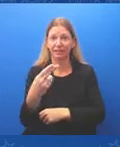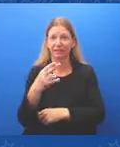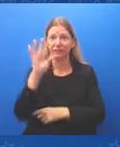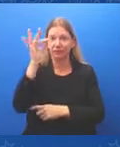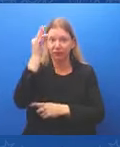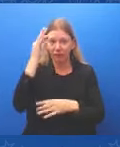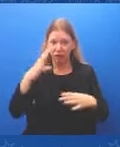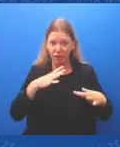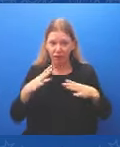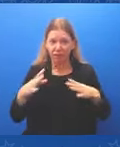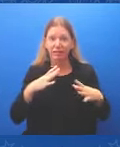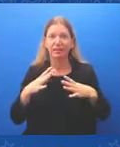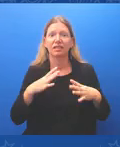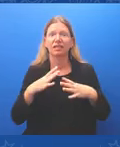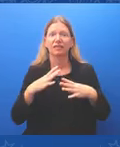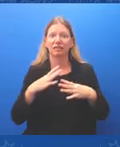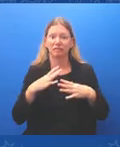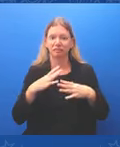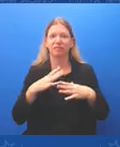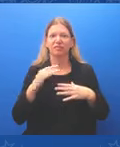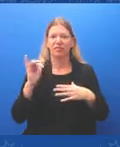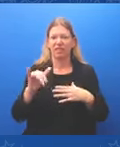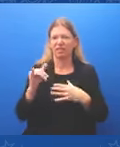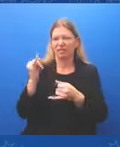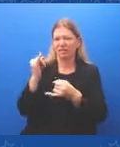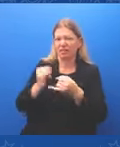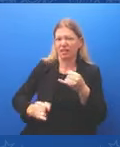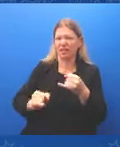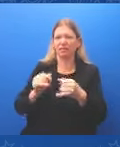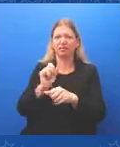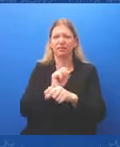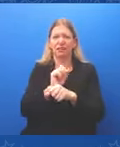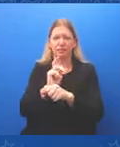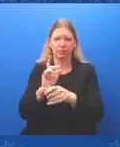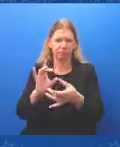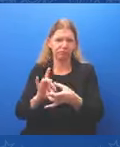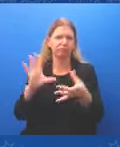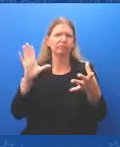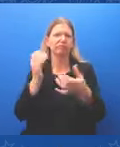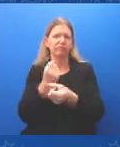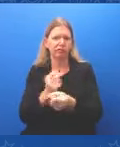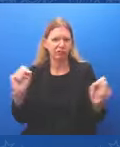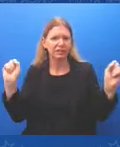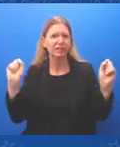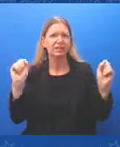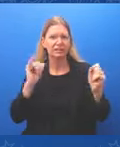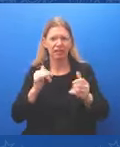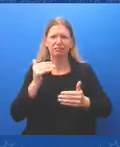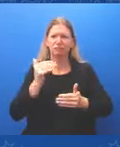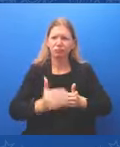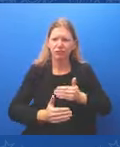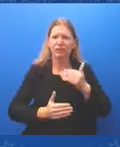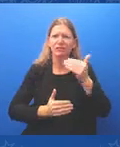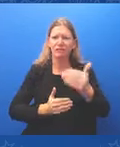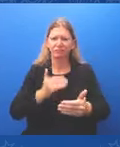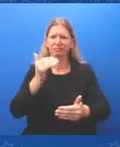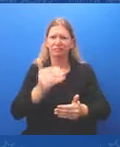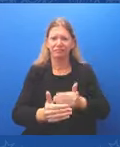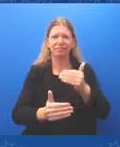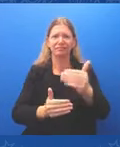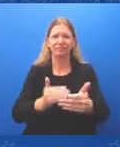break with the trickle-down economics that promised prosperity for all, but failed Americans, especially black Americans, for so many